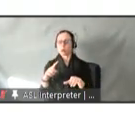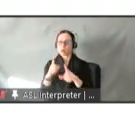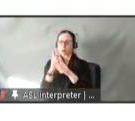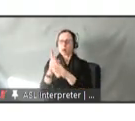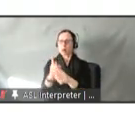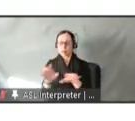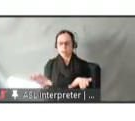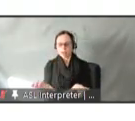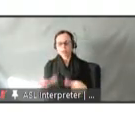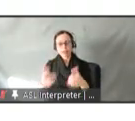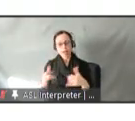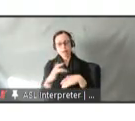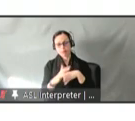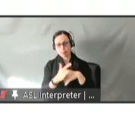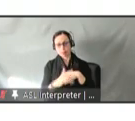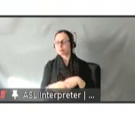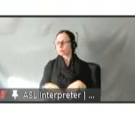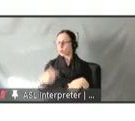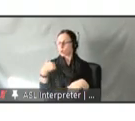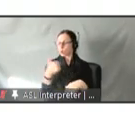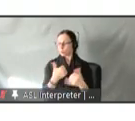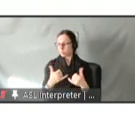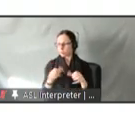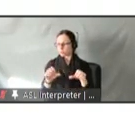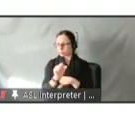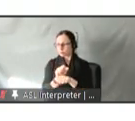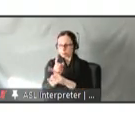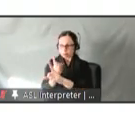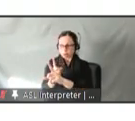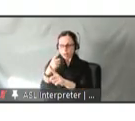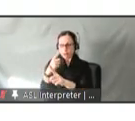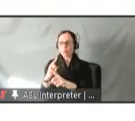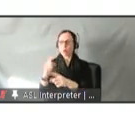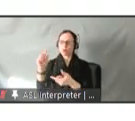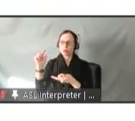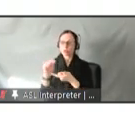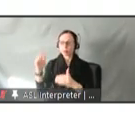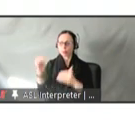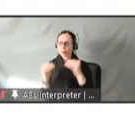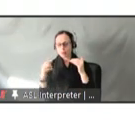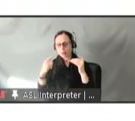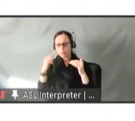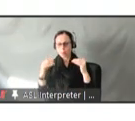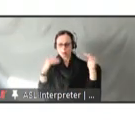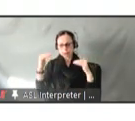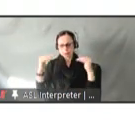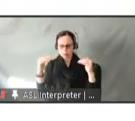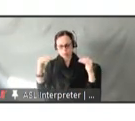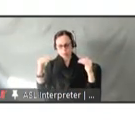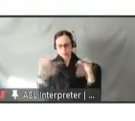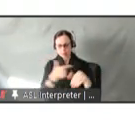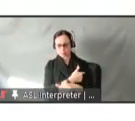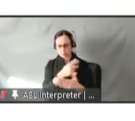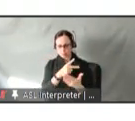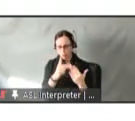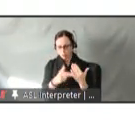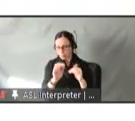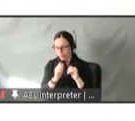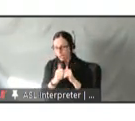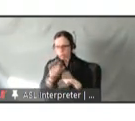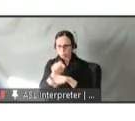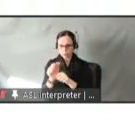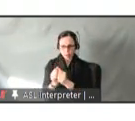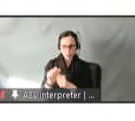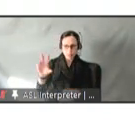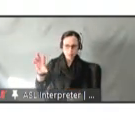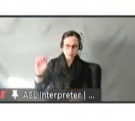website. We are currently also working to reduce disparities in adult immunization programs by working with key partner